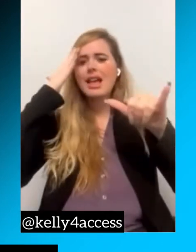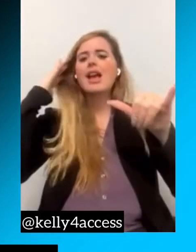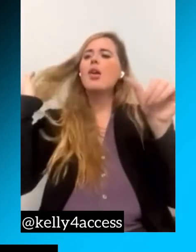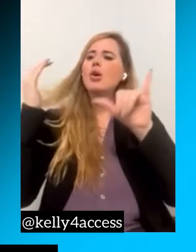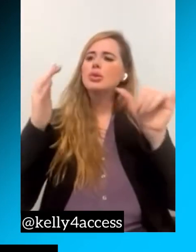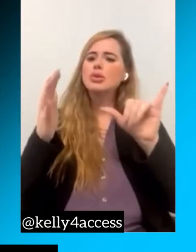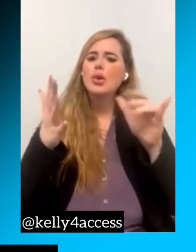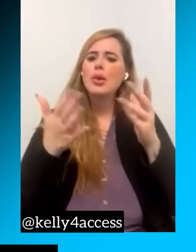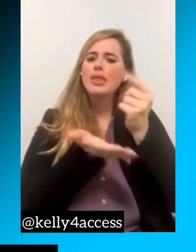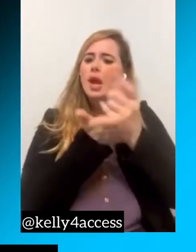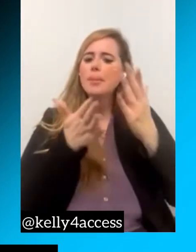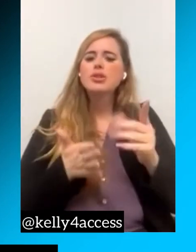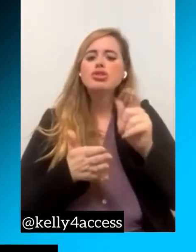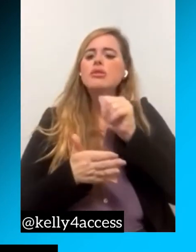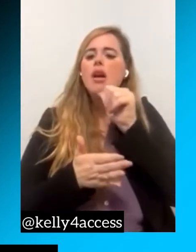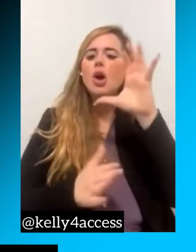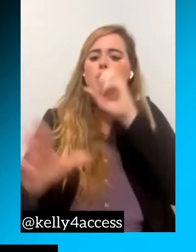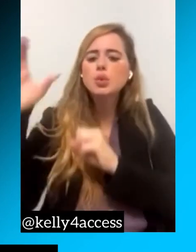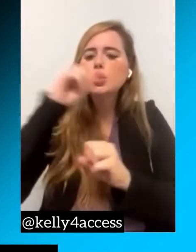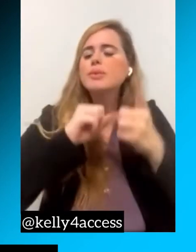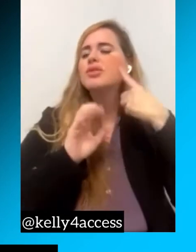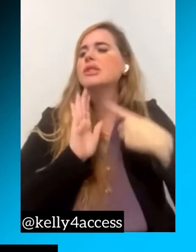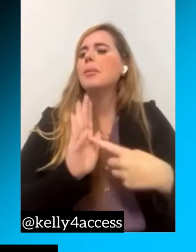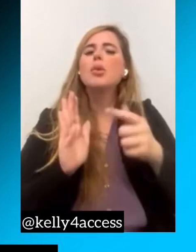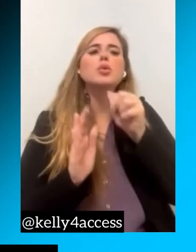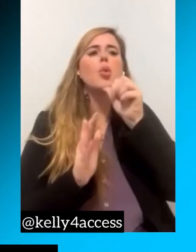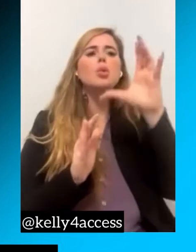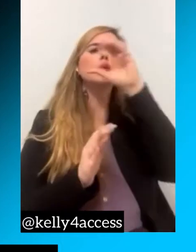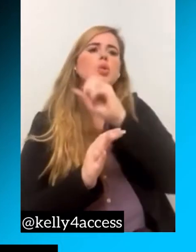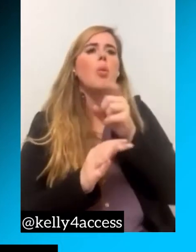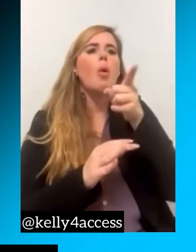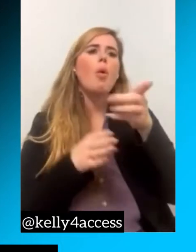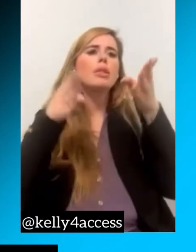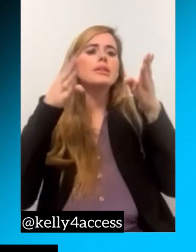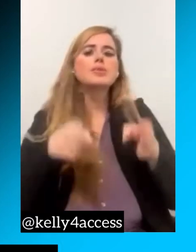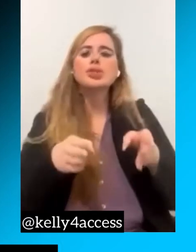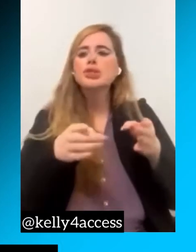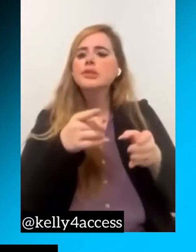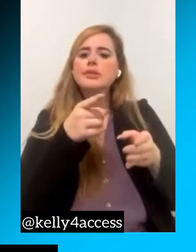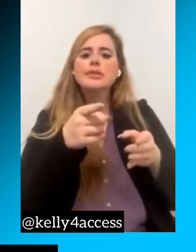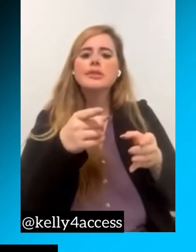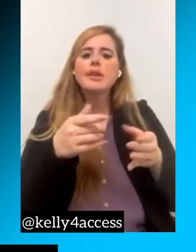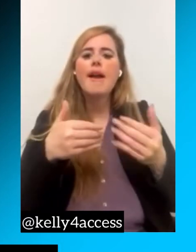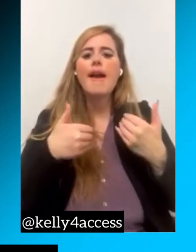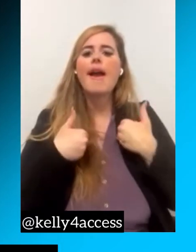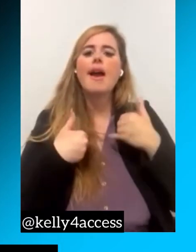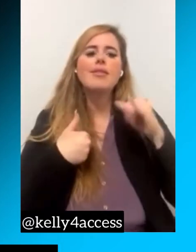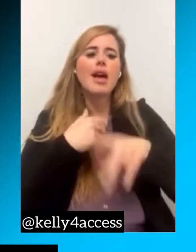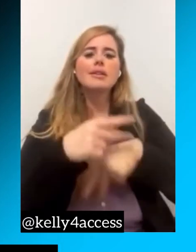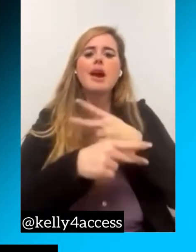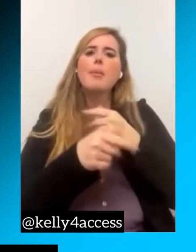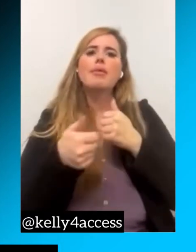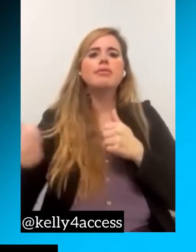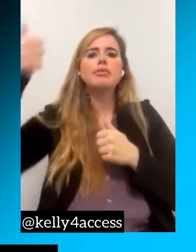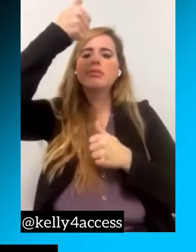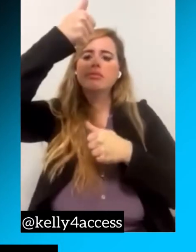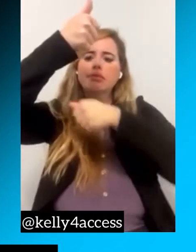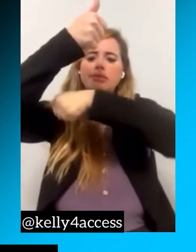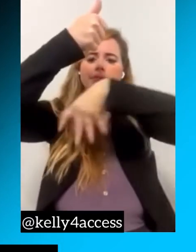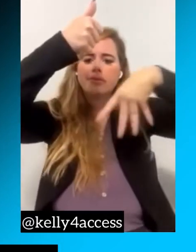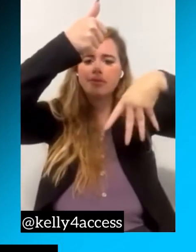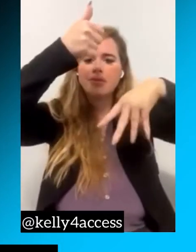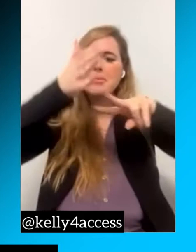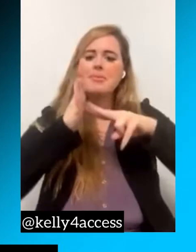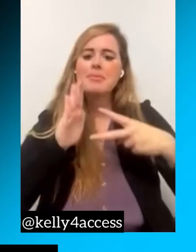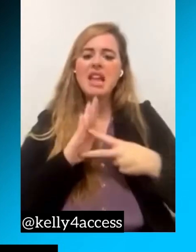therapists shouldn't assume. Like, don't assume that someone has a hierarchical form of polyamory where there's primary or